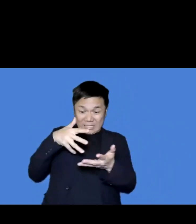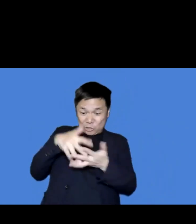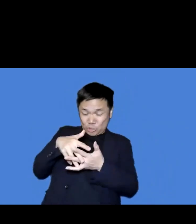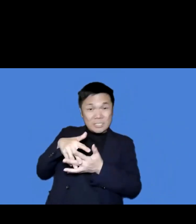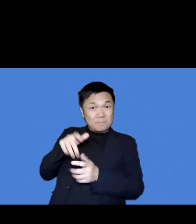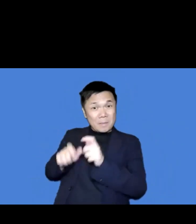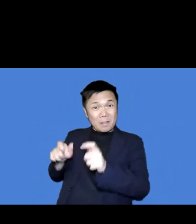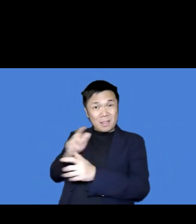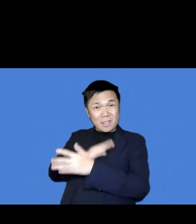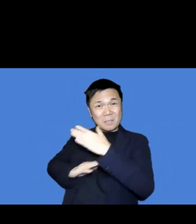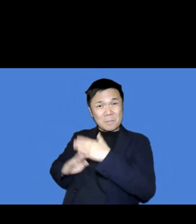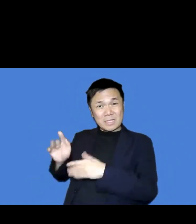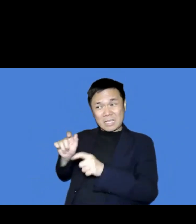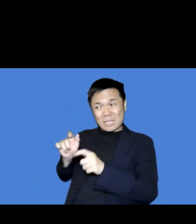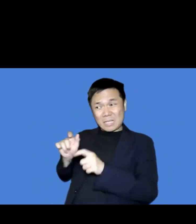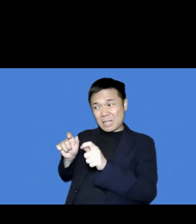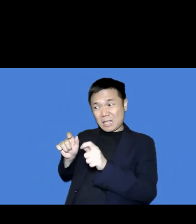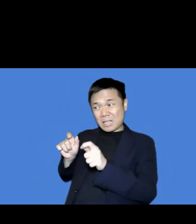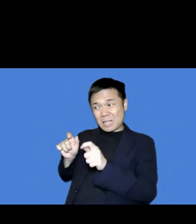disabilities were